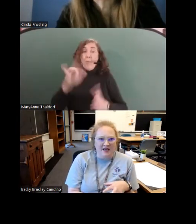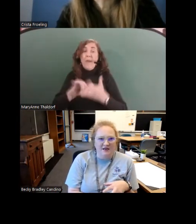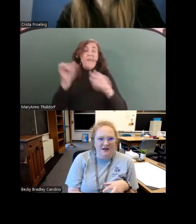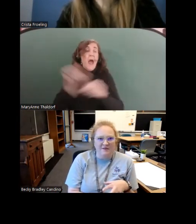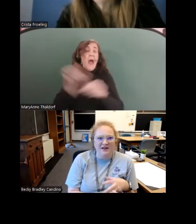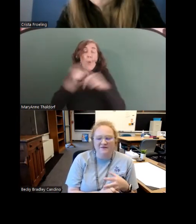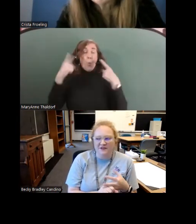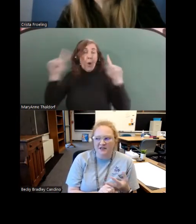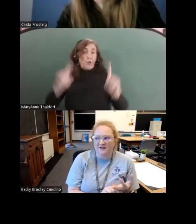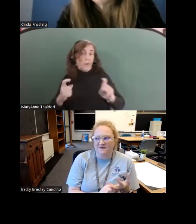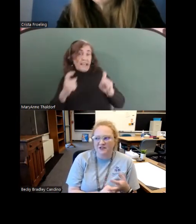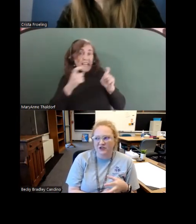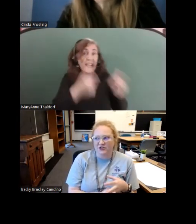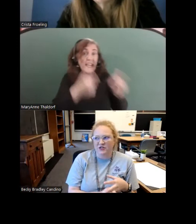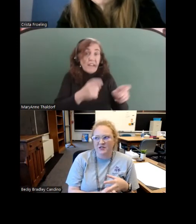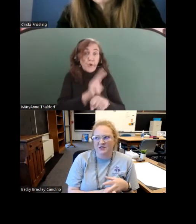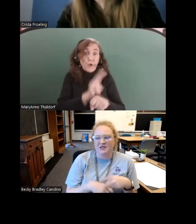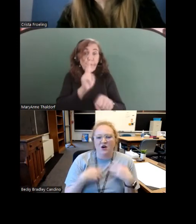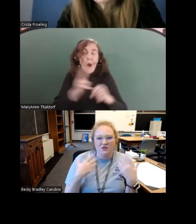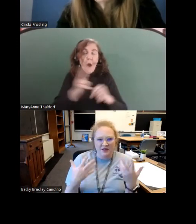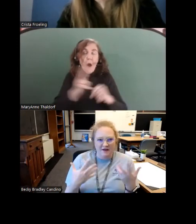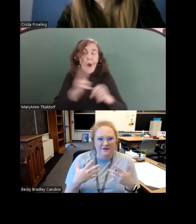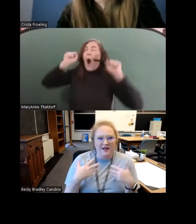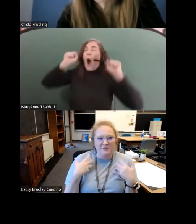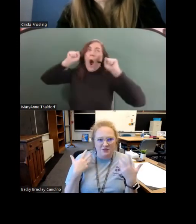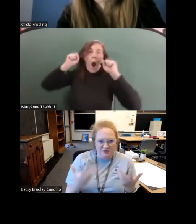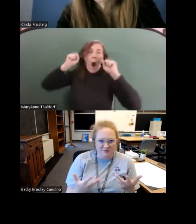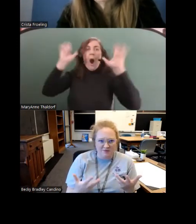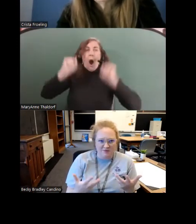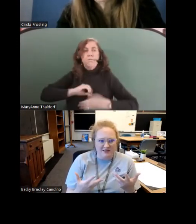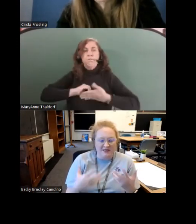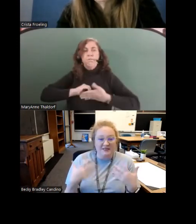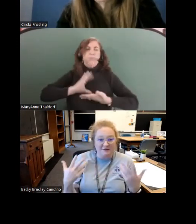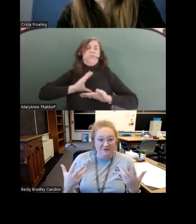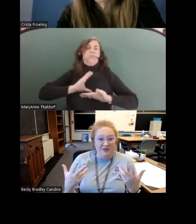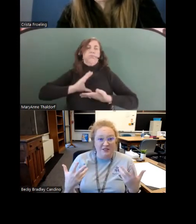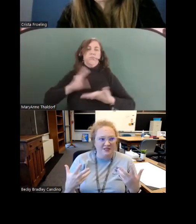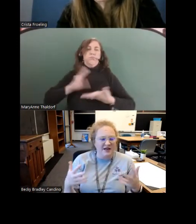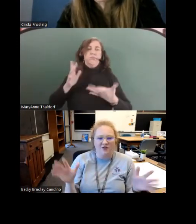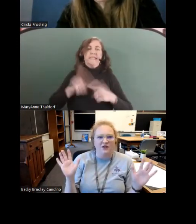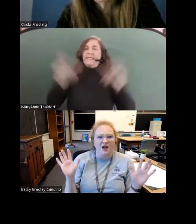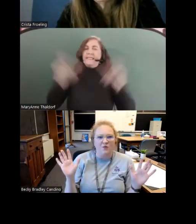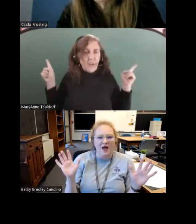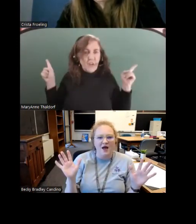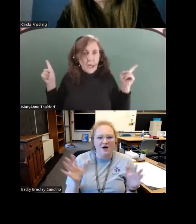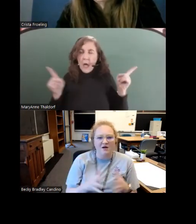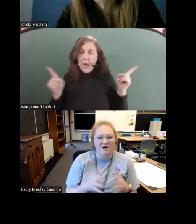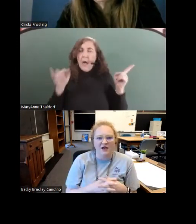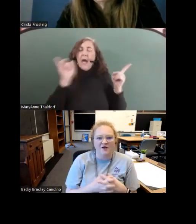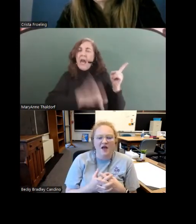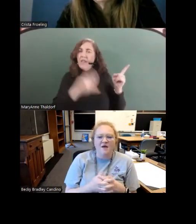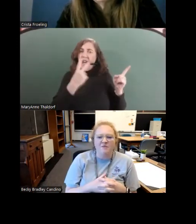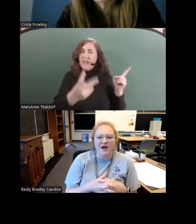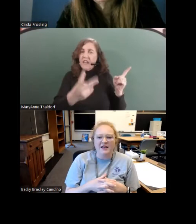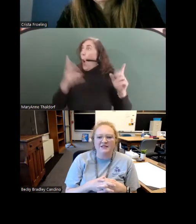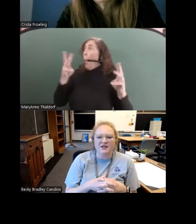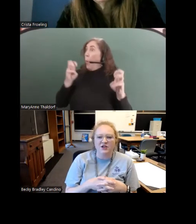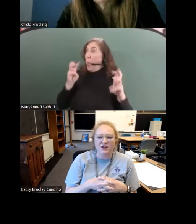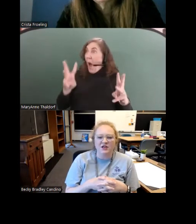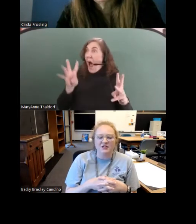day. I mean, if the student is old enough and able to express the difference and how they're like, wow, you know,